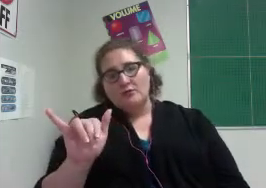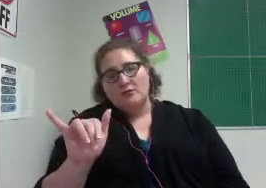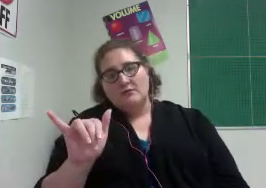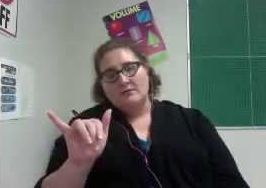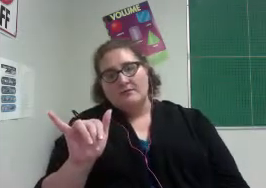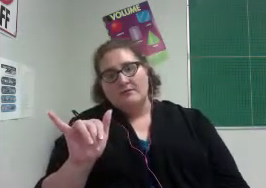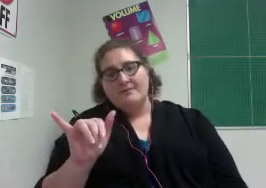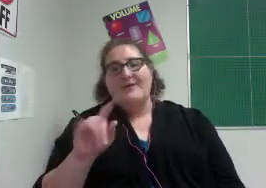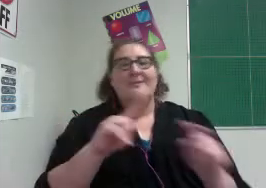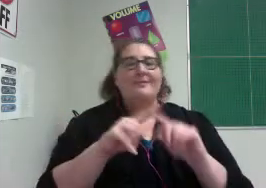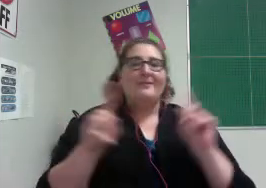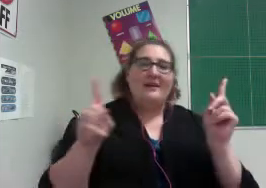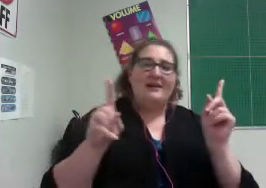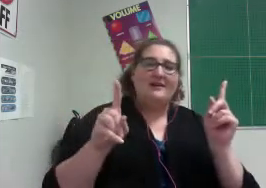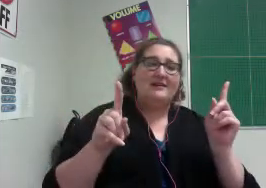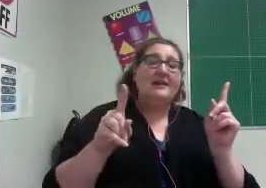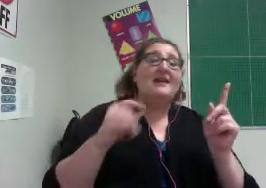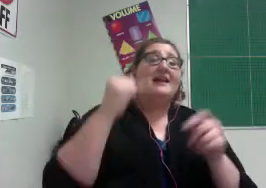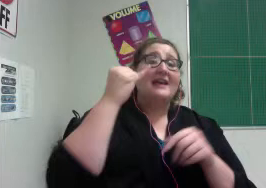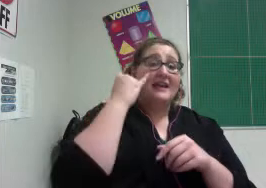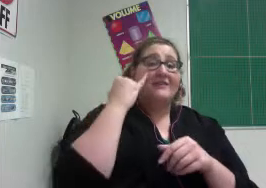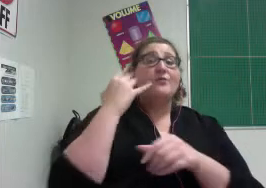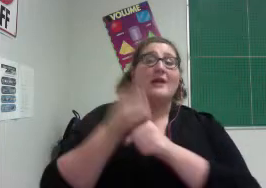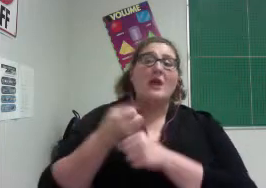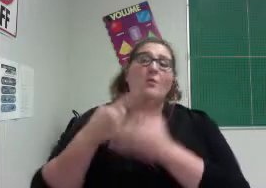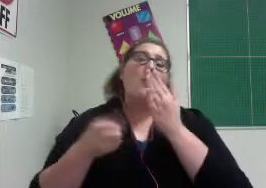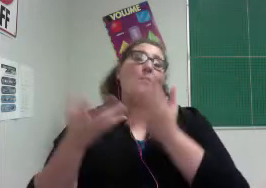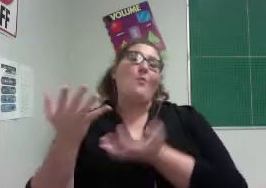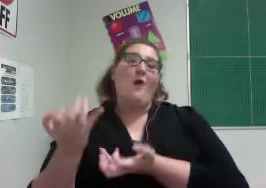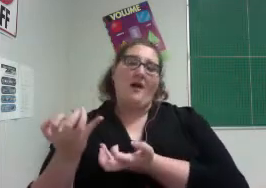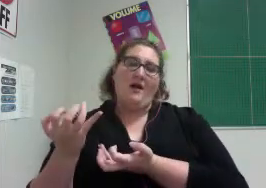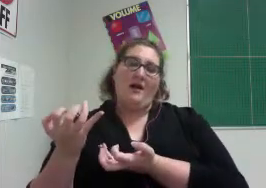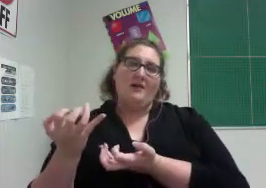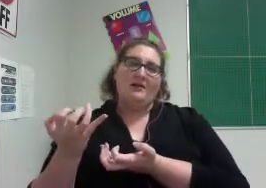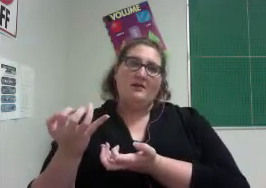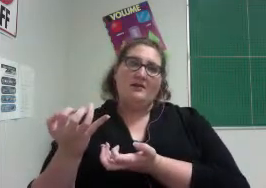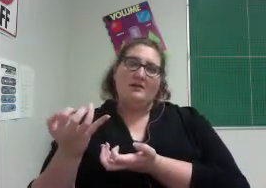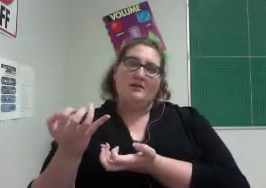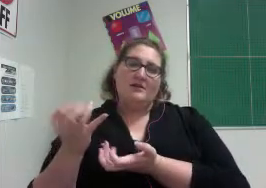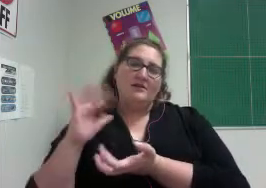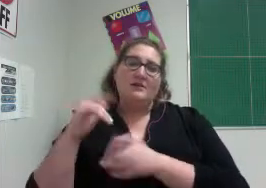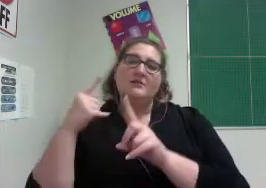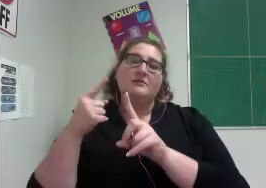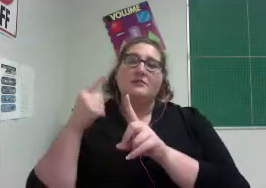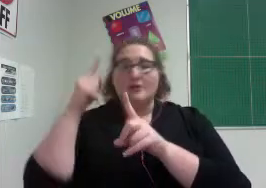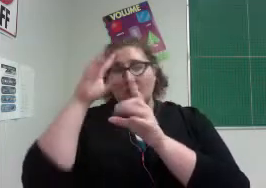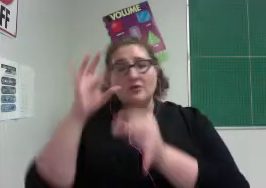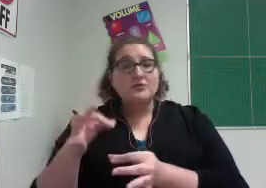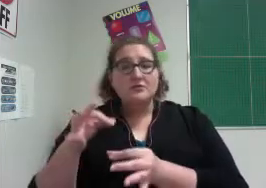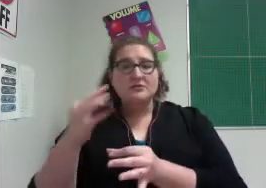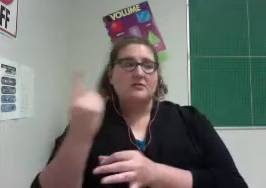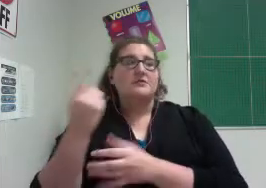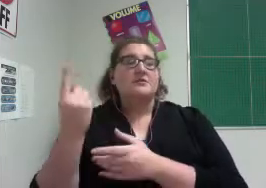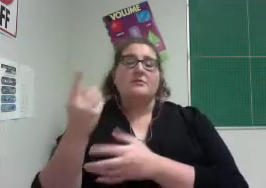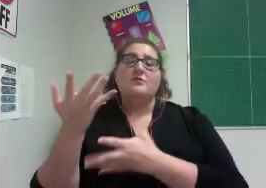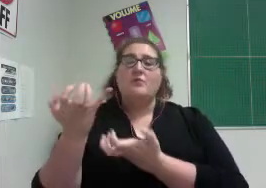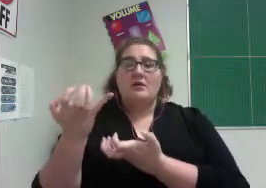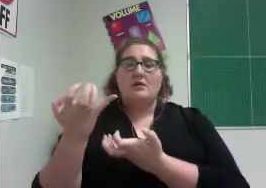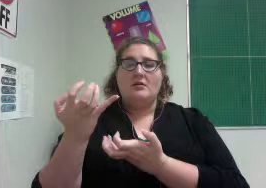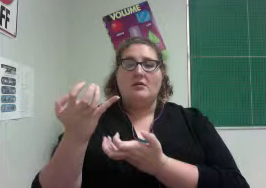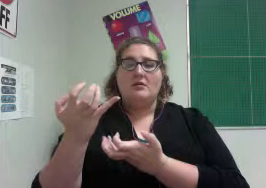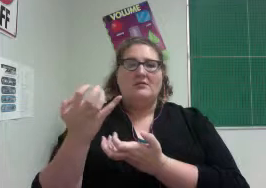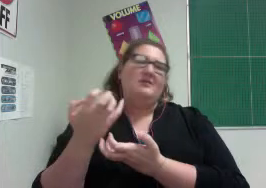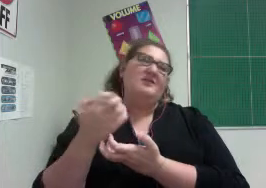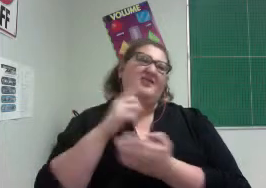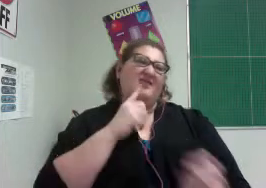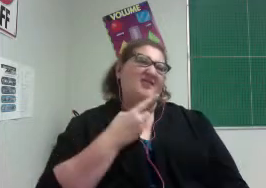true. But the other thing that makes this true is if you get what you wanted. And the conclusion is always something you